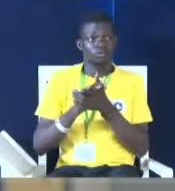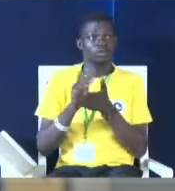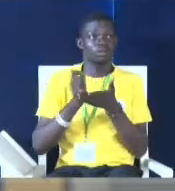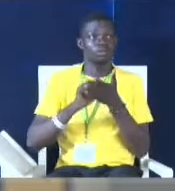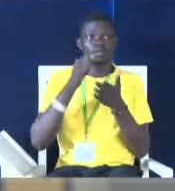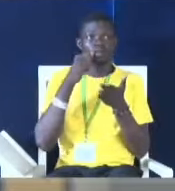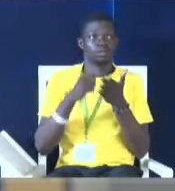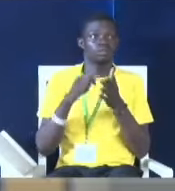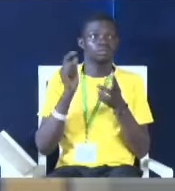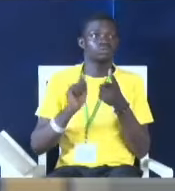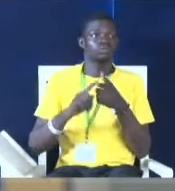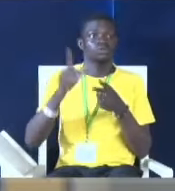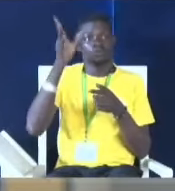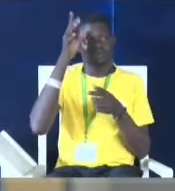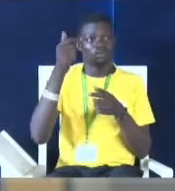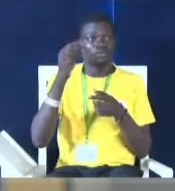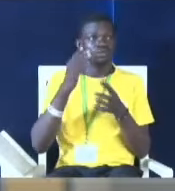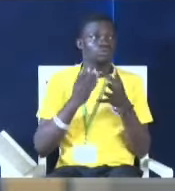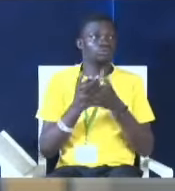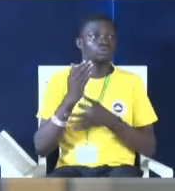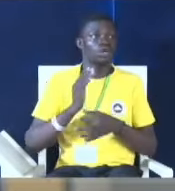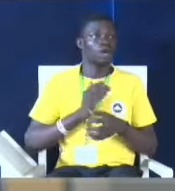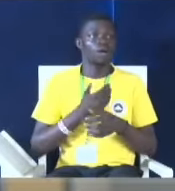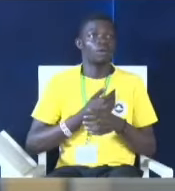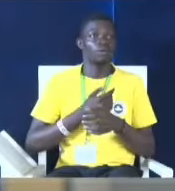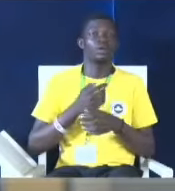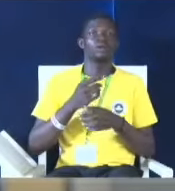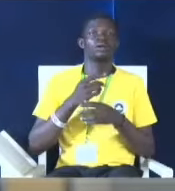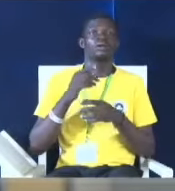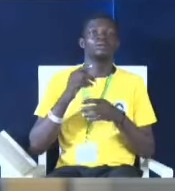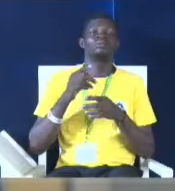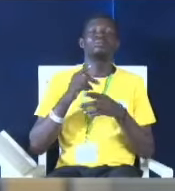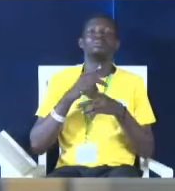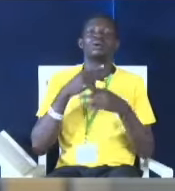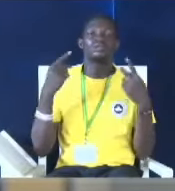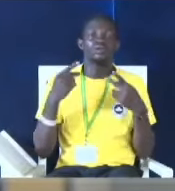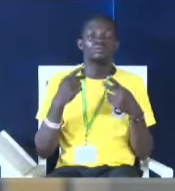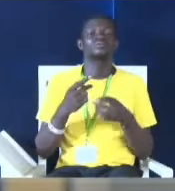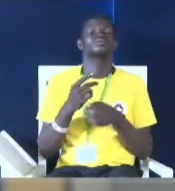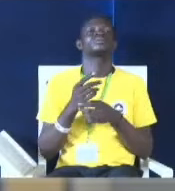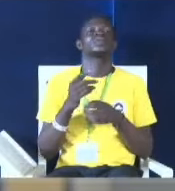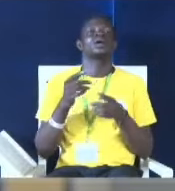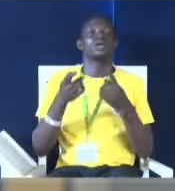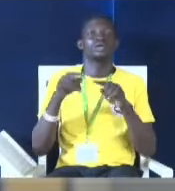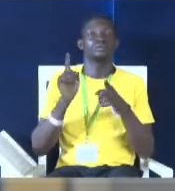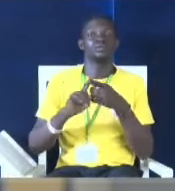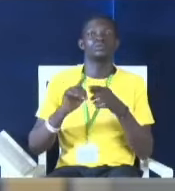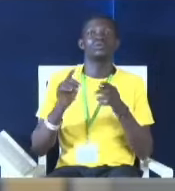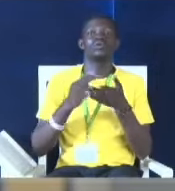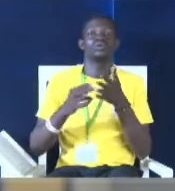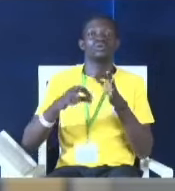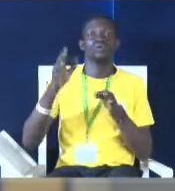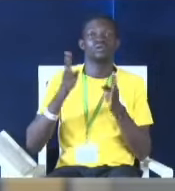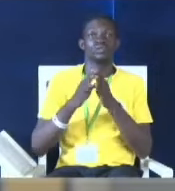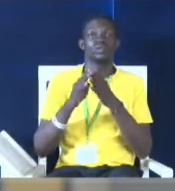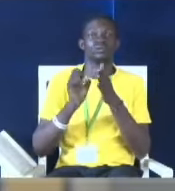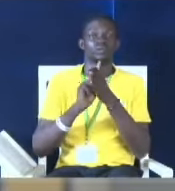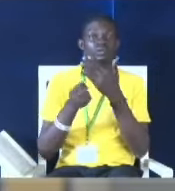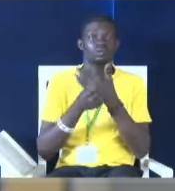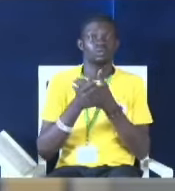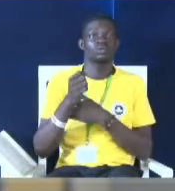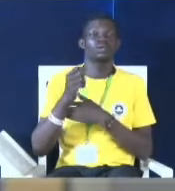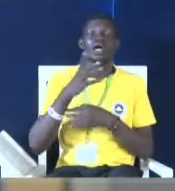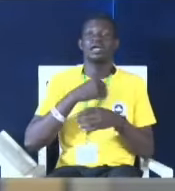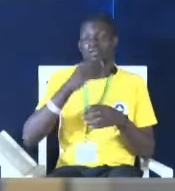a letter to Daddy Gio through our provincial daddy. I came to Holy Ghost night, September Holy Ghost night,